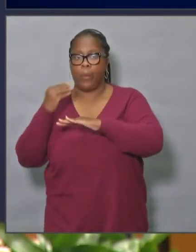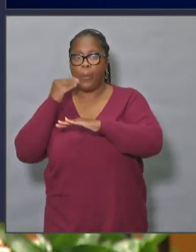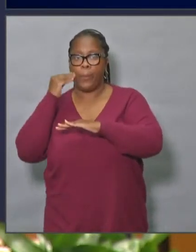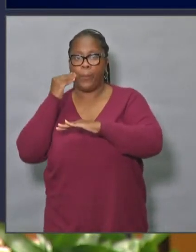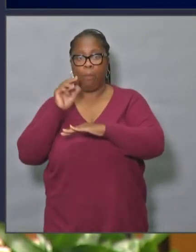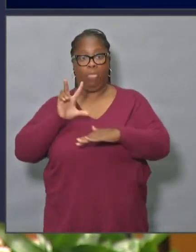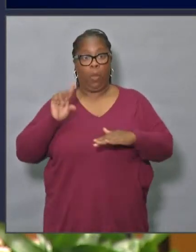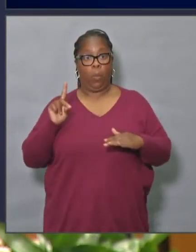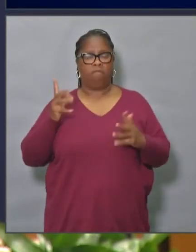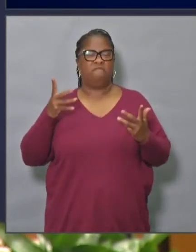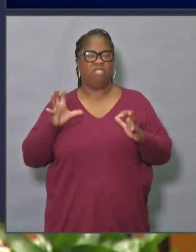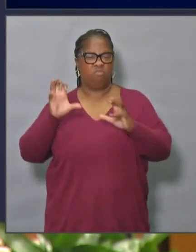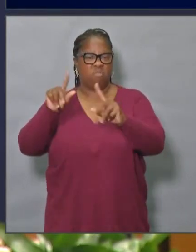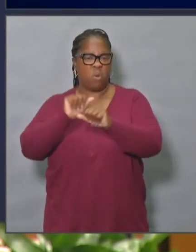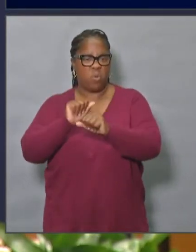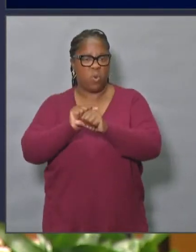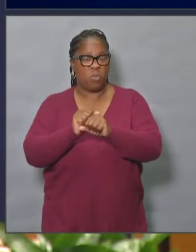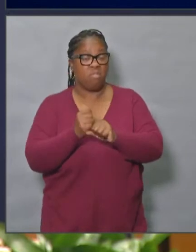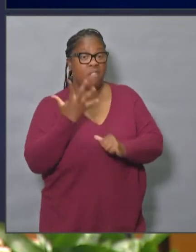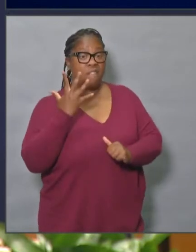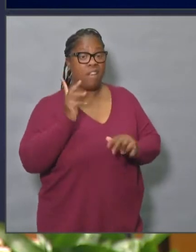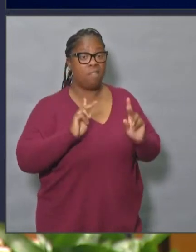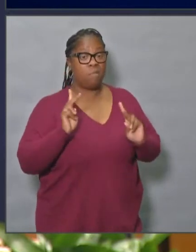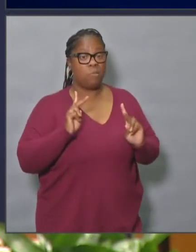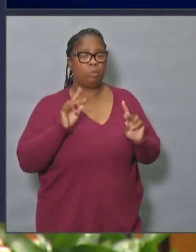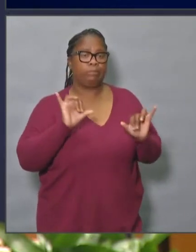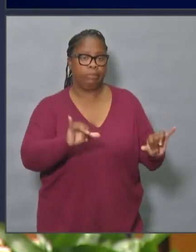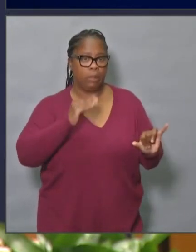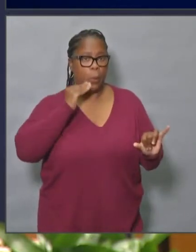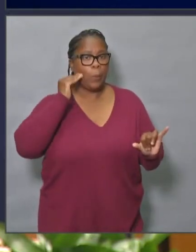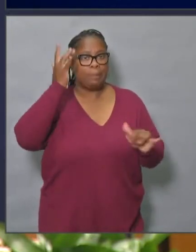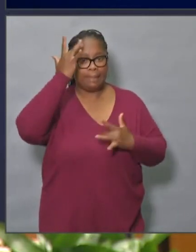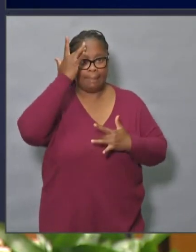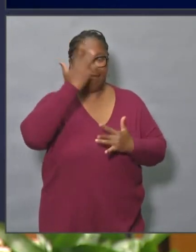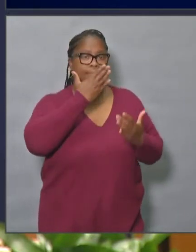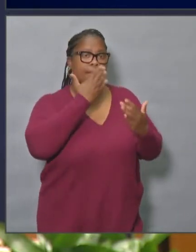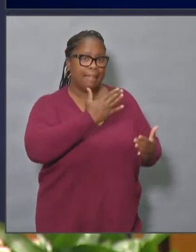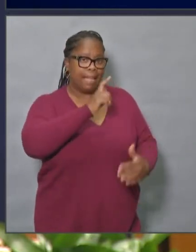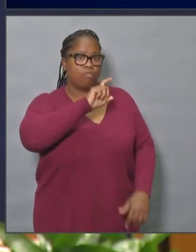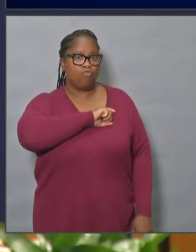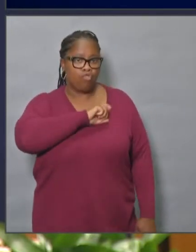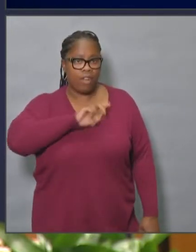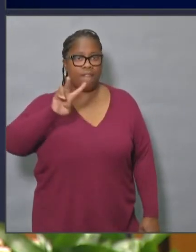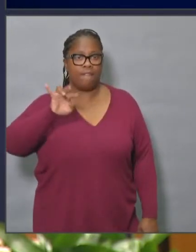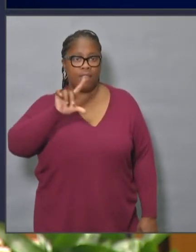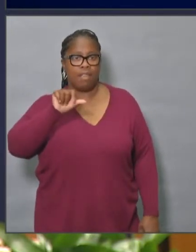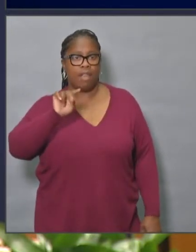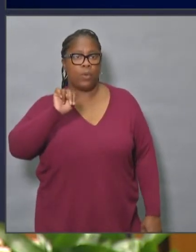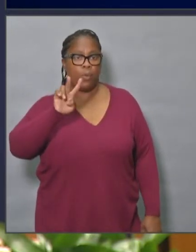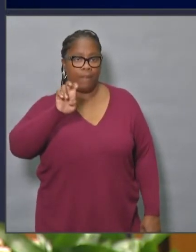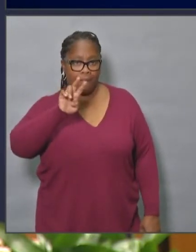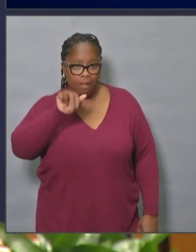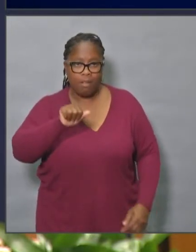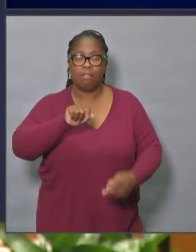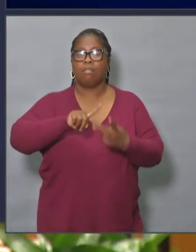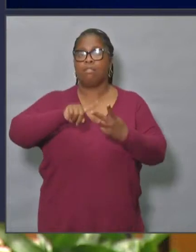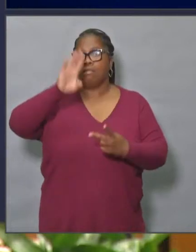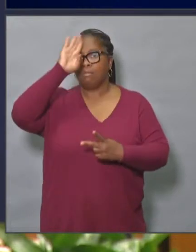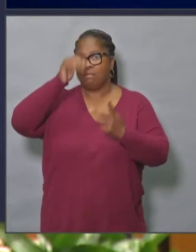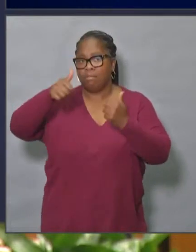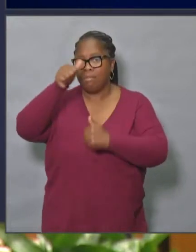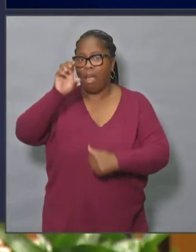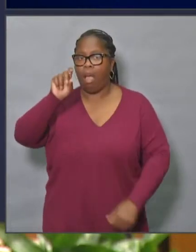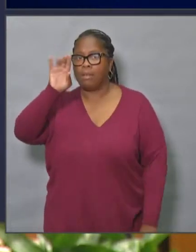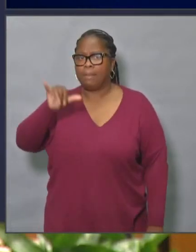to work, and 5 are homesick. And I want to thank Sheriff Villanueva and Chief Osby for sharing these updates every